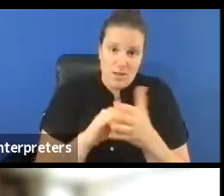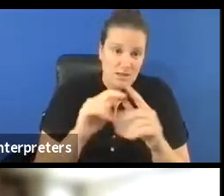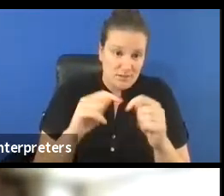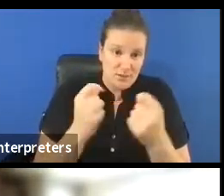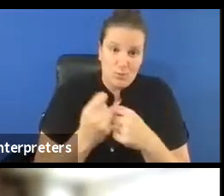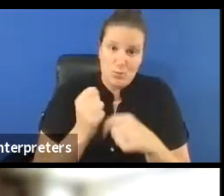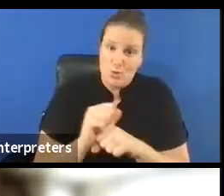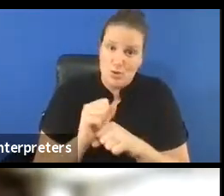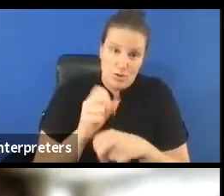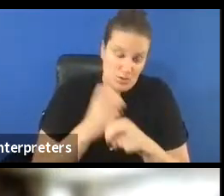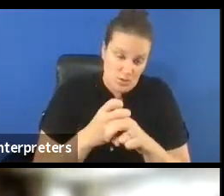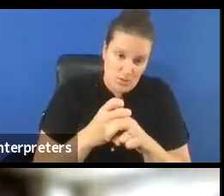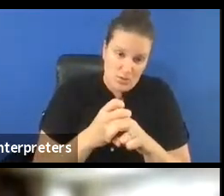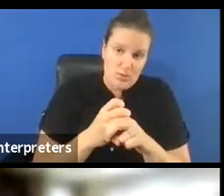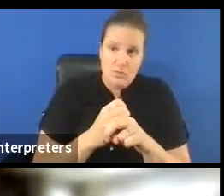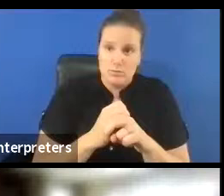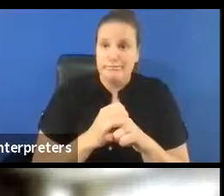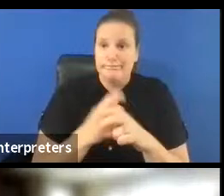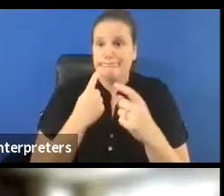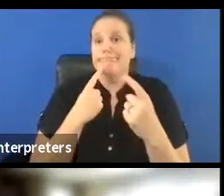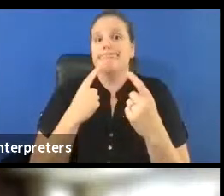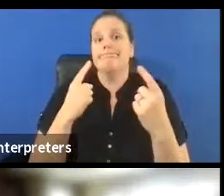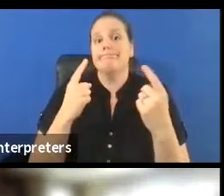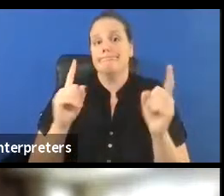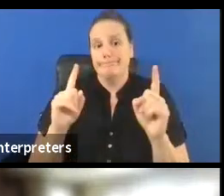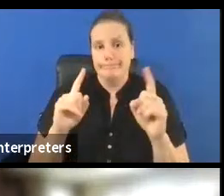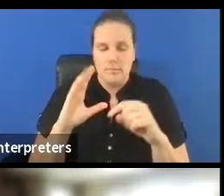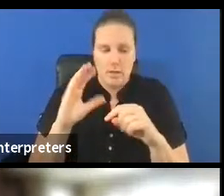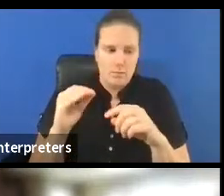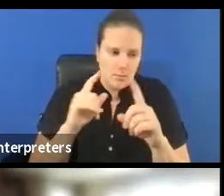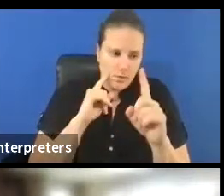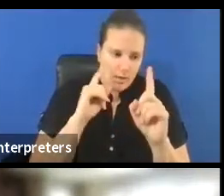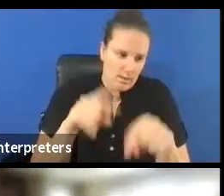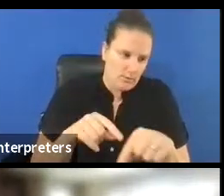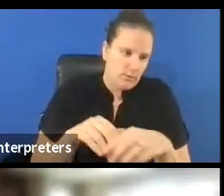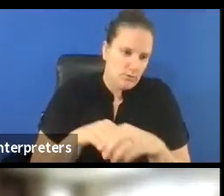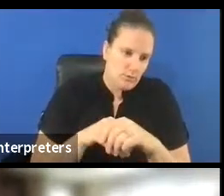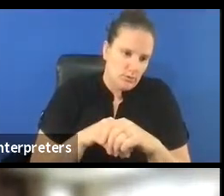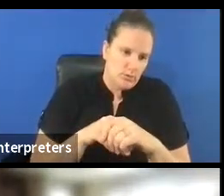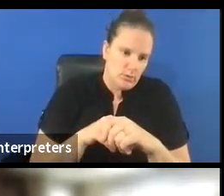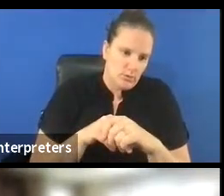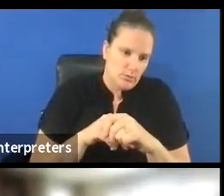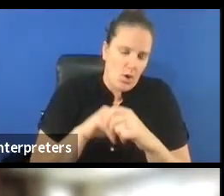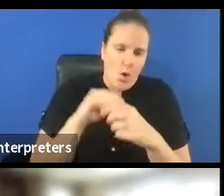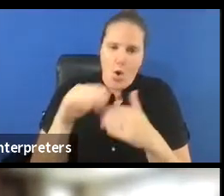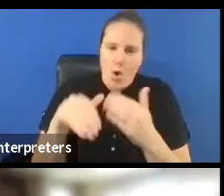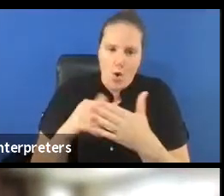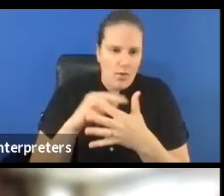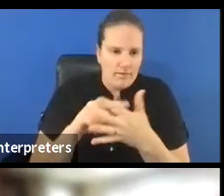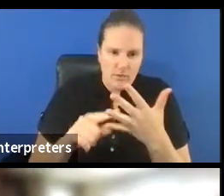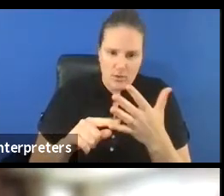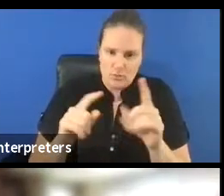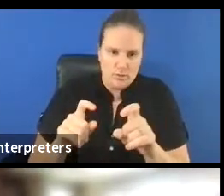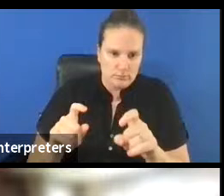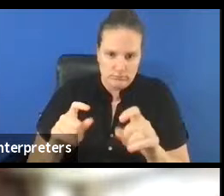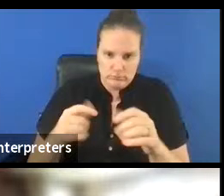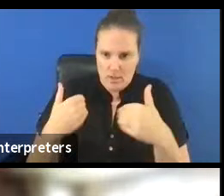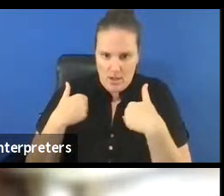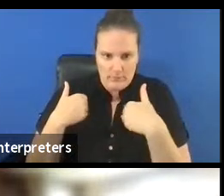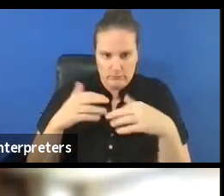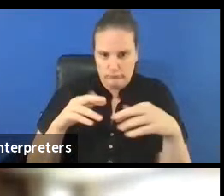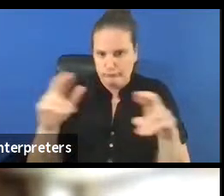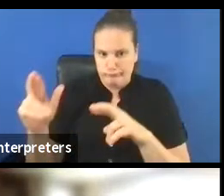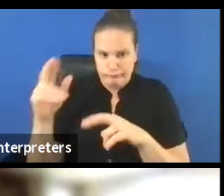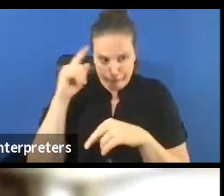is working hard. We're getting there, and we're going to answer all of those questions and have things teed up